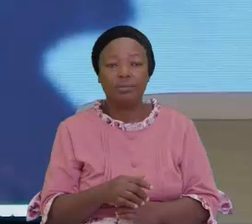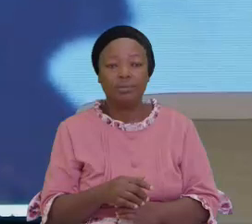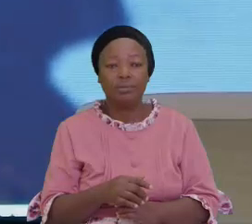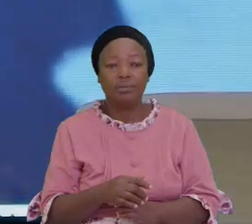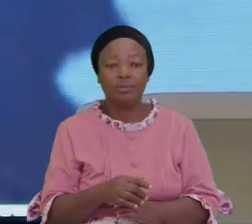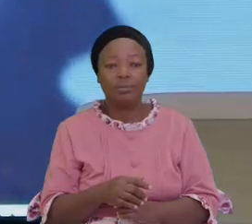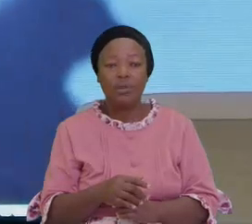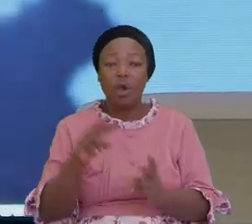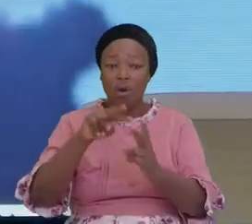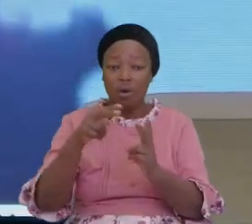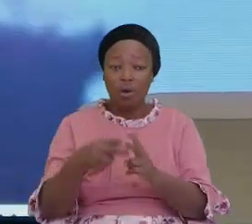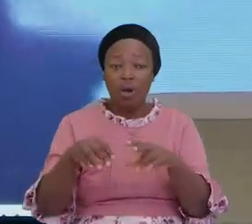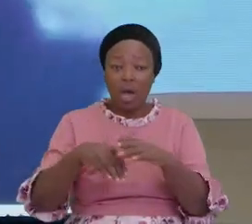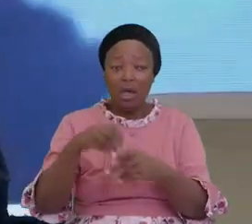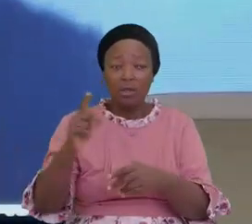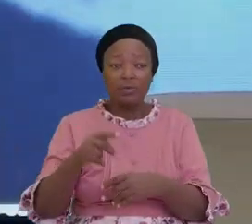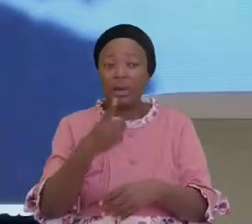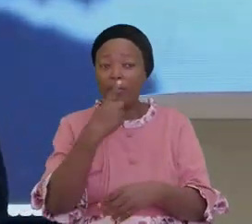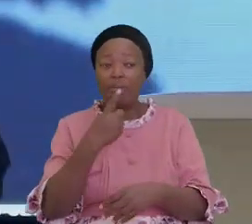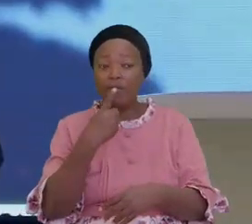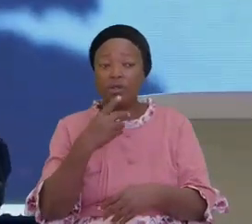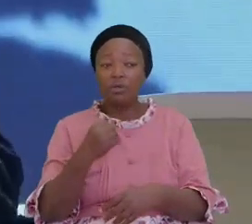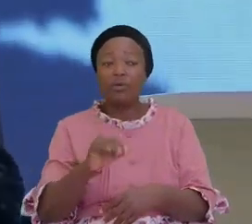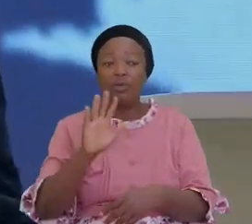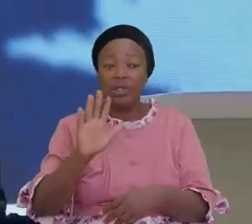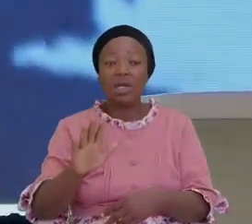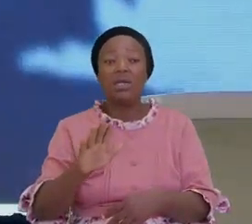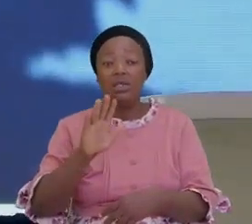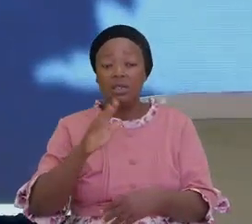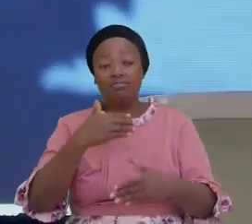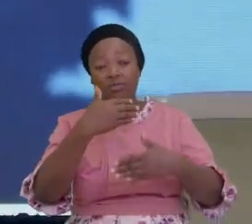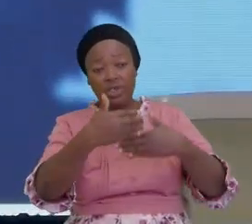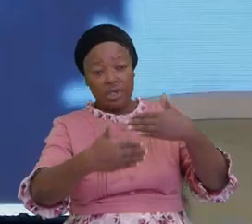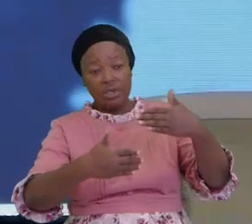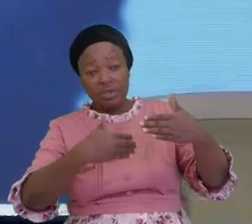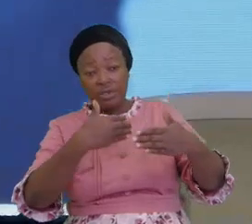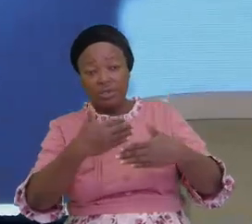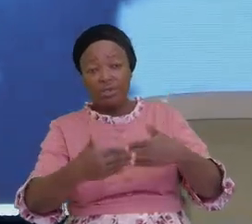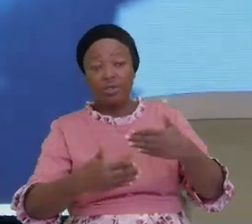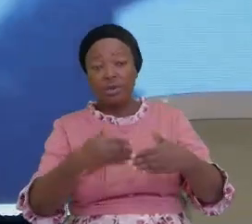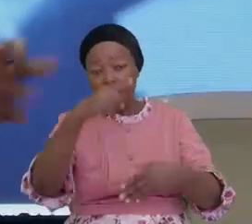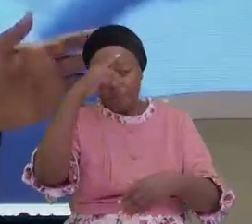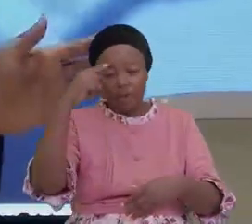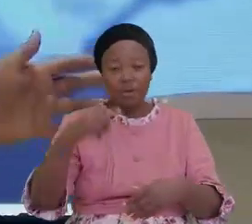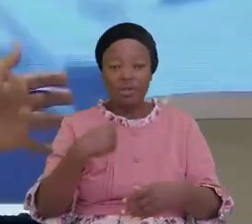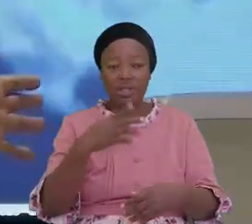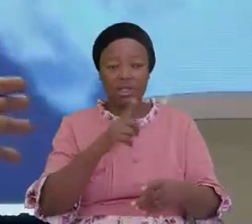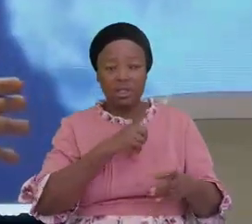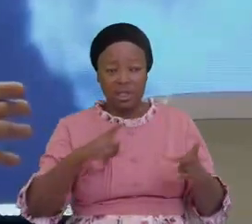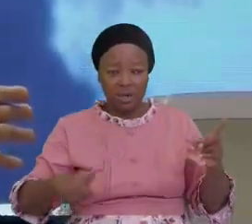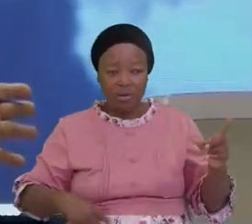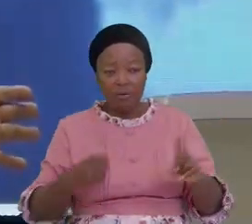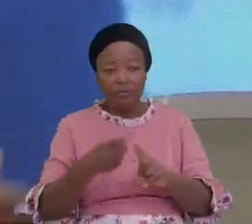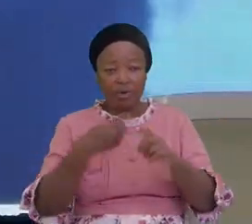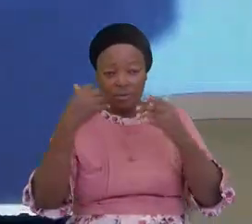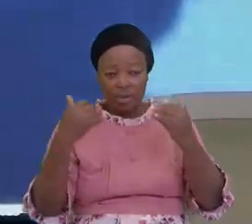No, out of the mouth of thy seed, because says the Lord, from